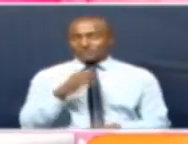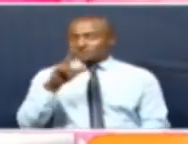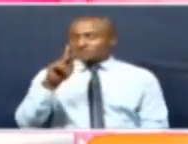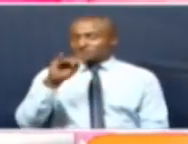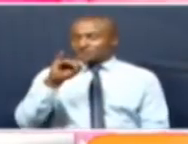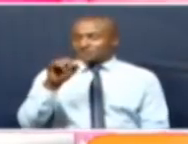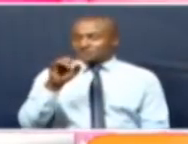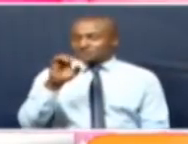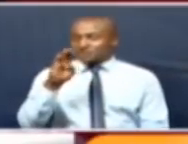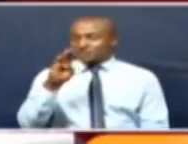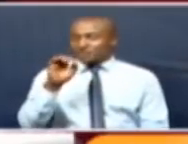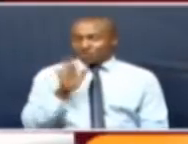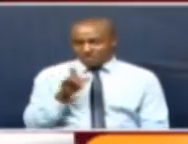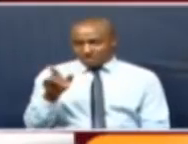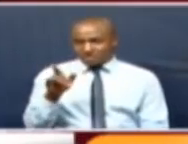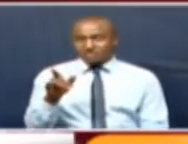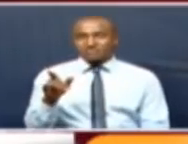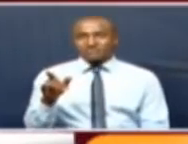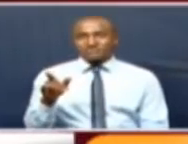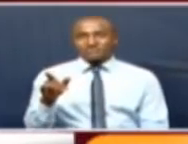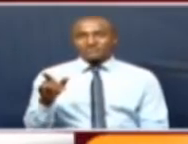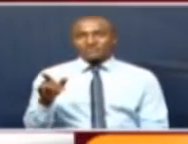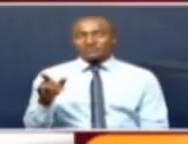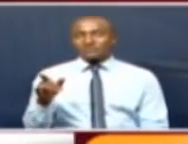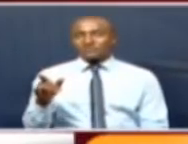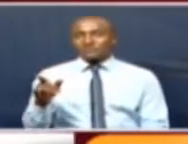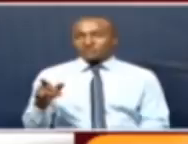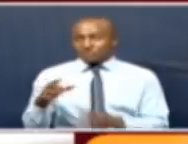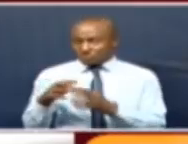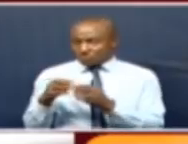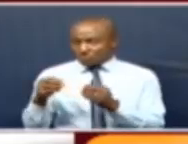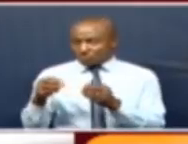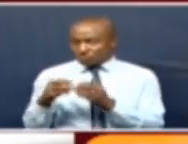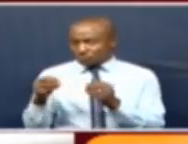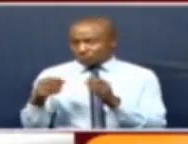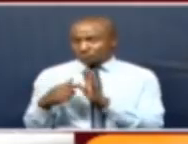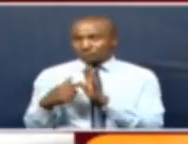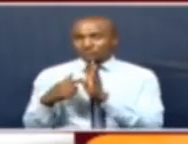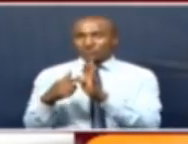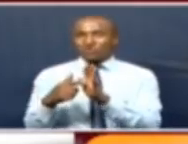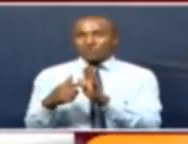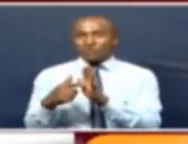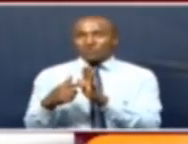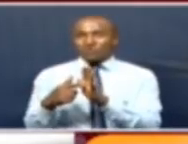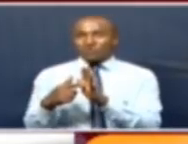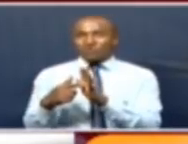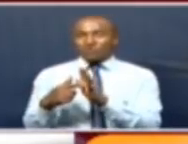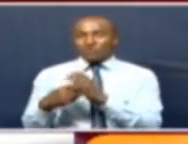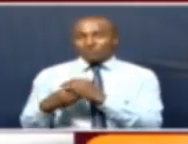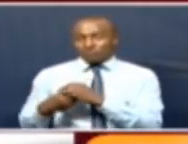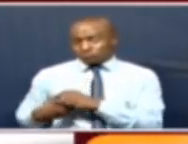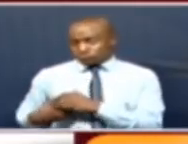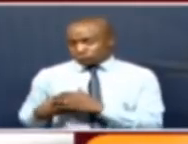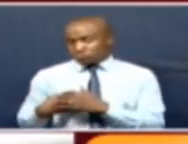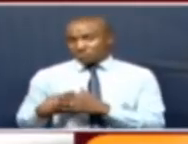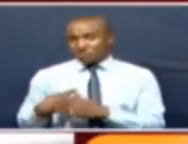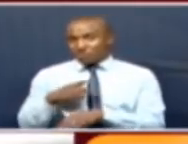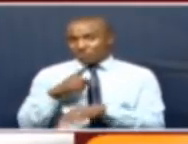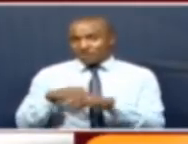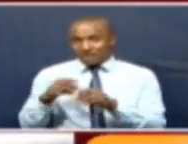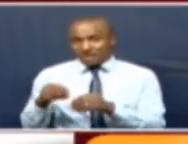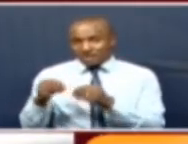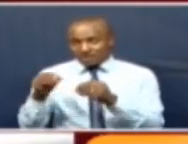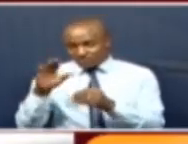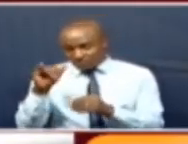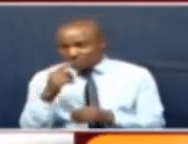huyo mama. Alinitolea cotton wool. Cotton wool kubwa ameiweka hapa. Sasa vile nilimpea aliniita